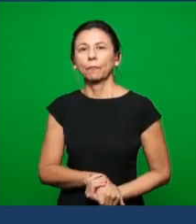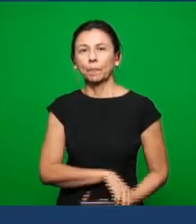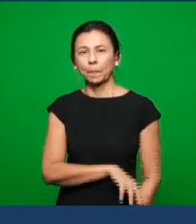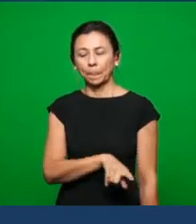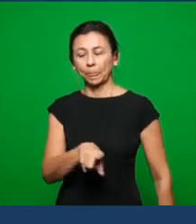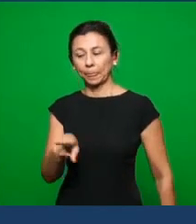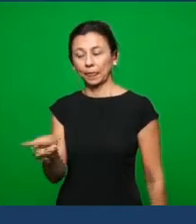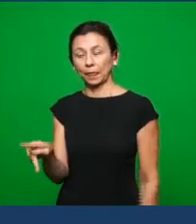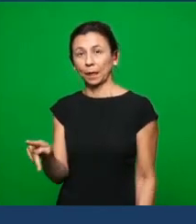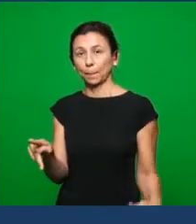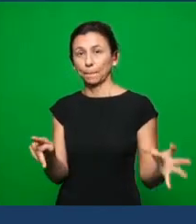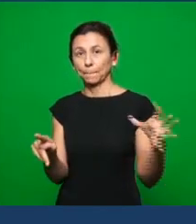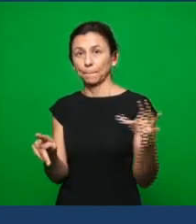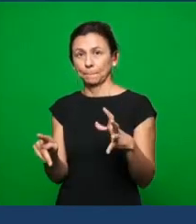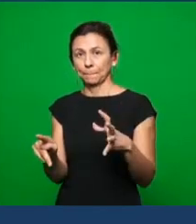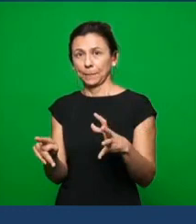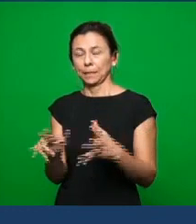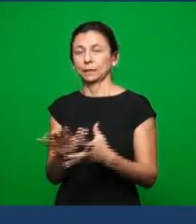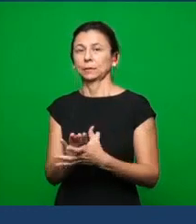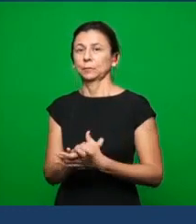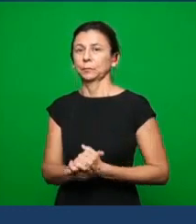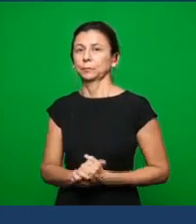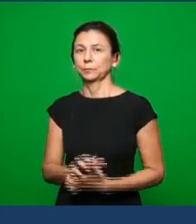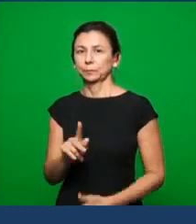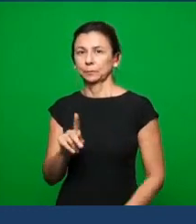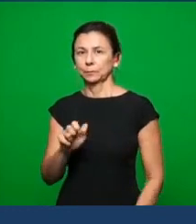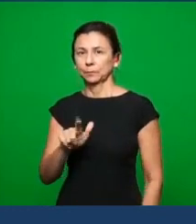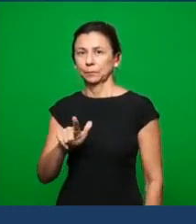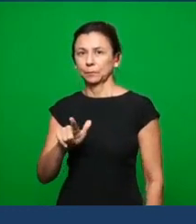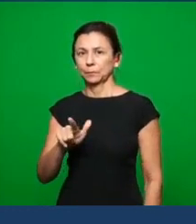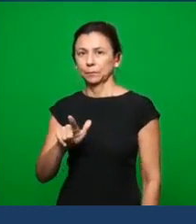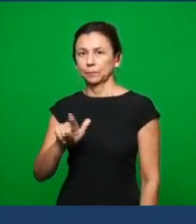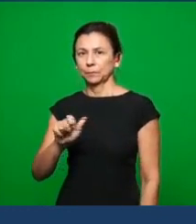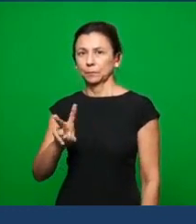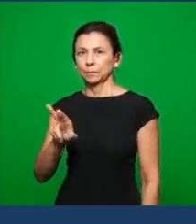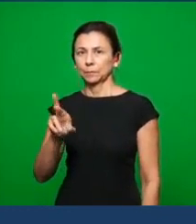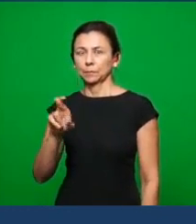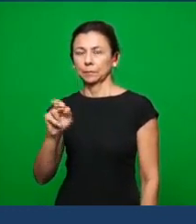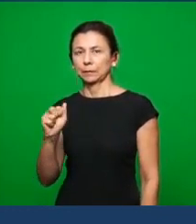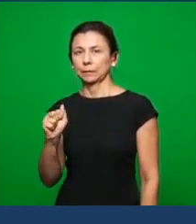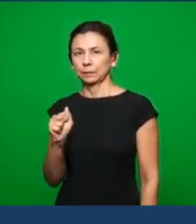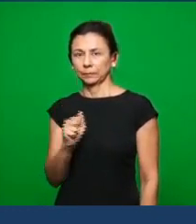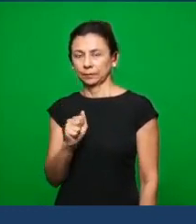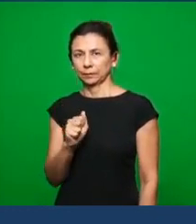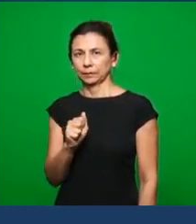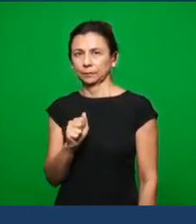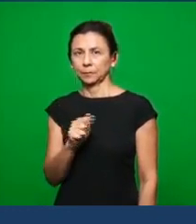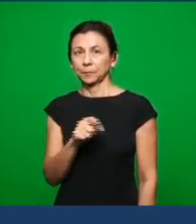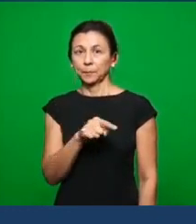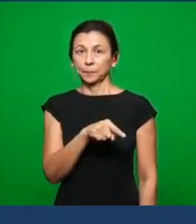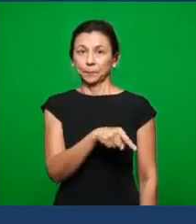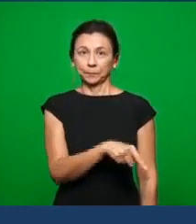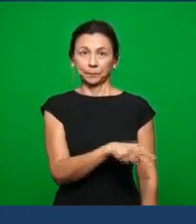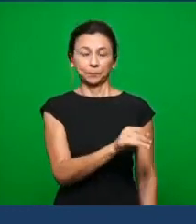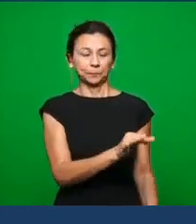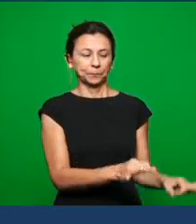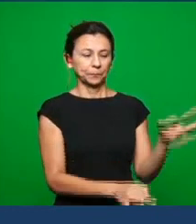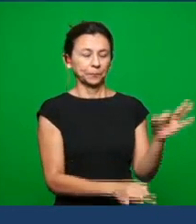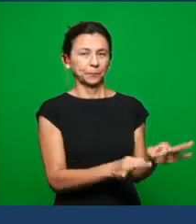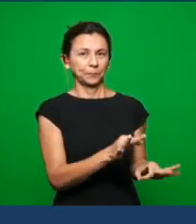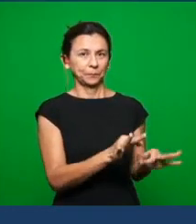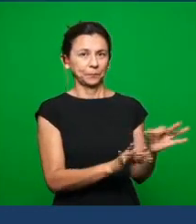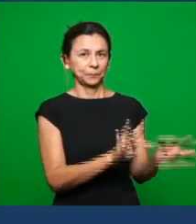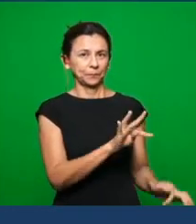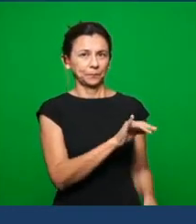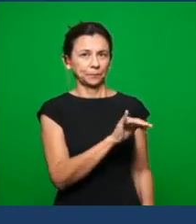well, in Pergamum, the instrument was the word. In Thyatira, the instrument are the judgments. So the judgments are